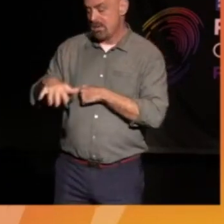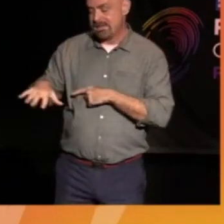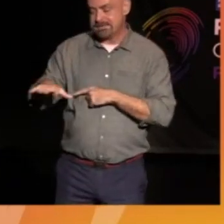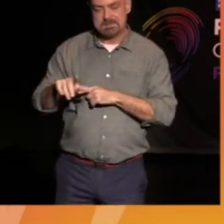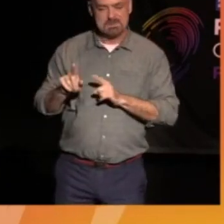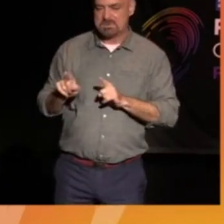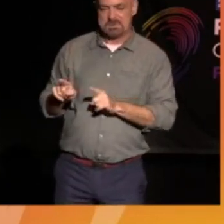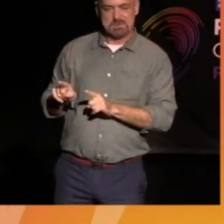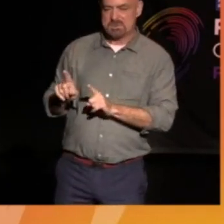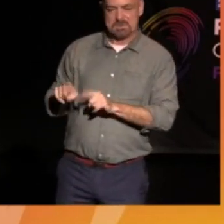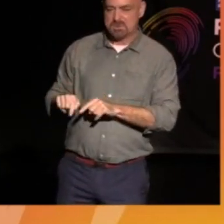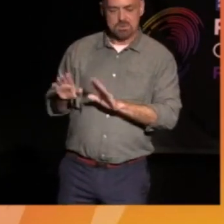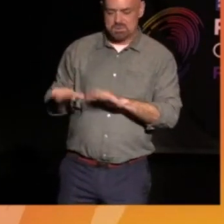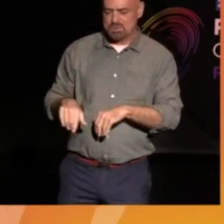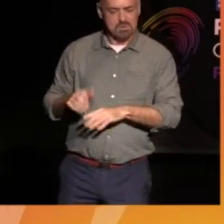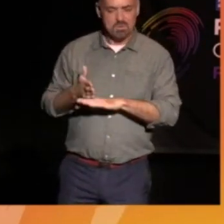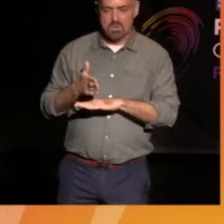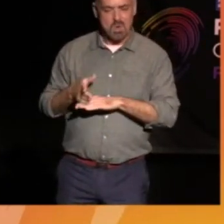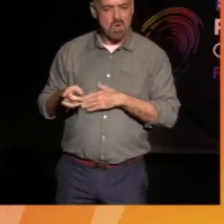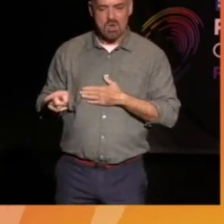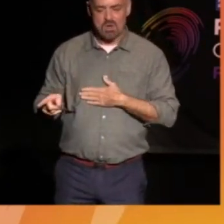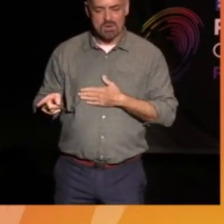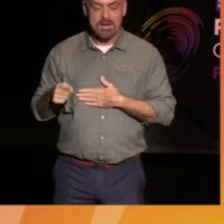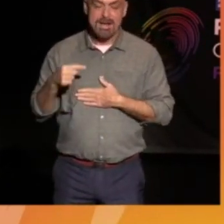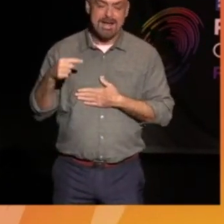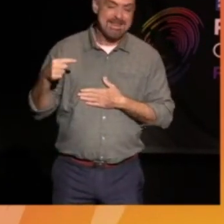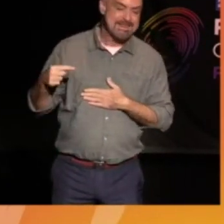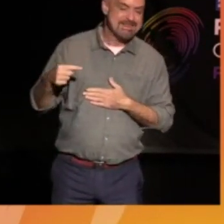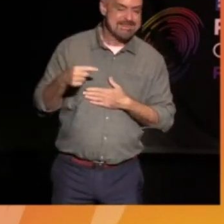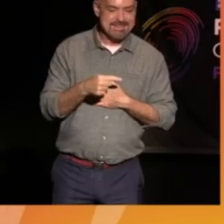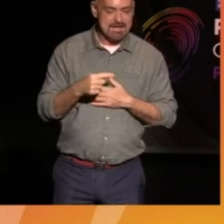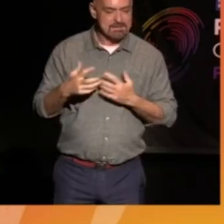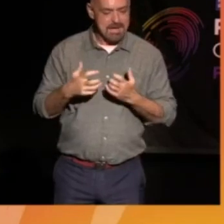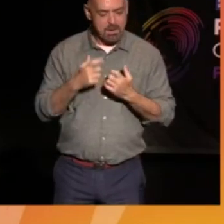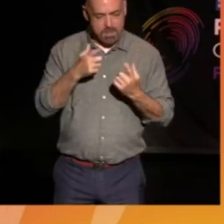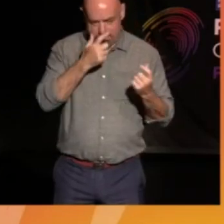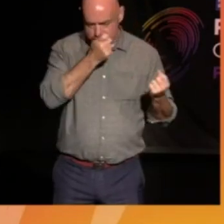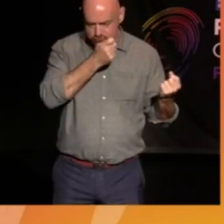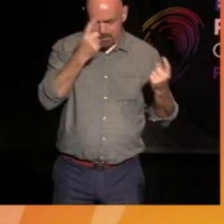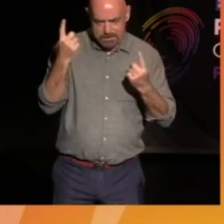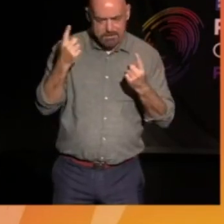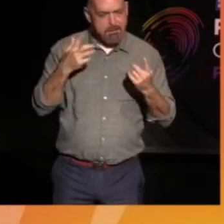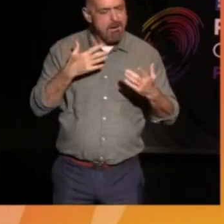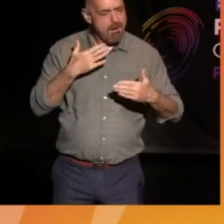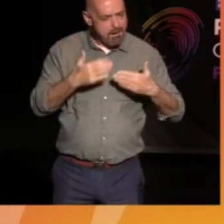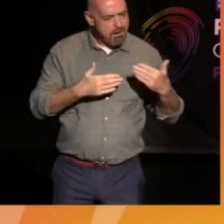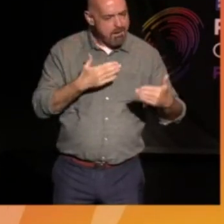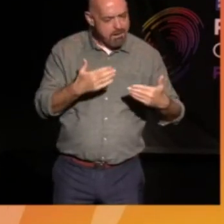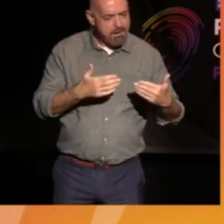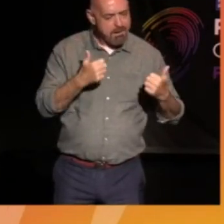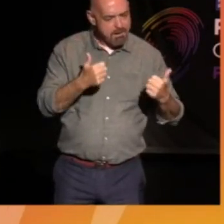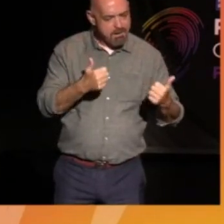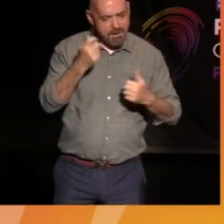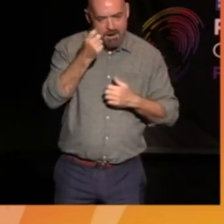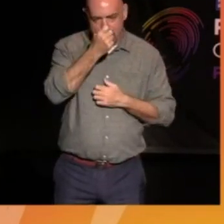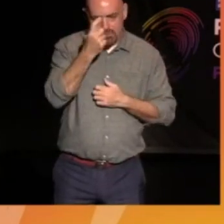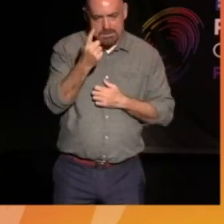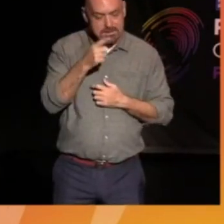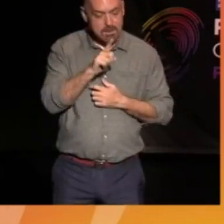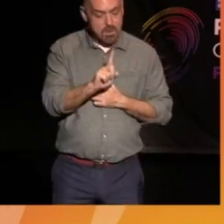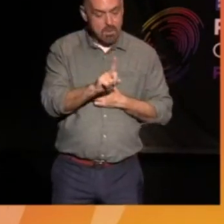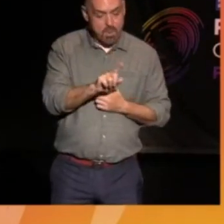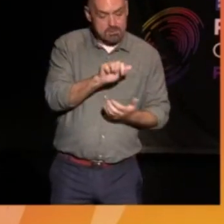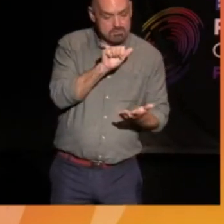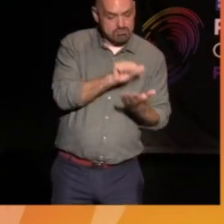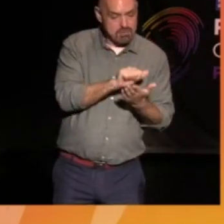that, and they should not be working. And this is how they realize and go through this all, and understand that what is right